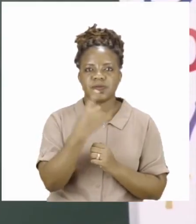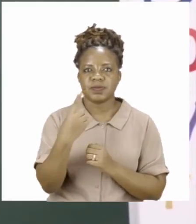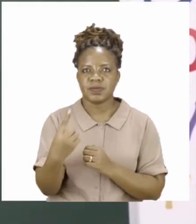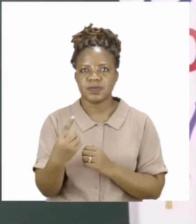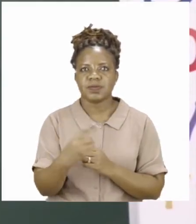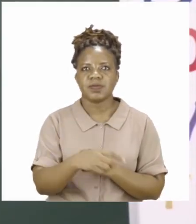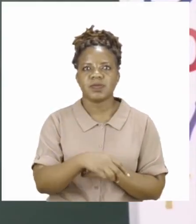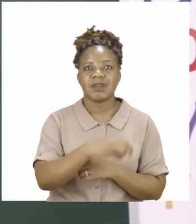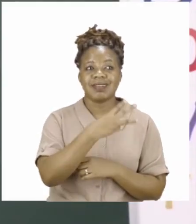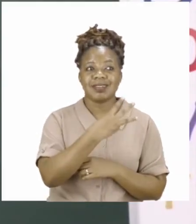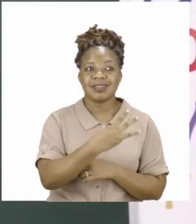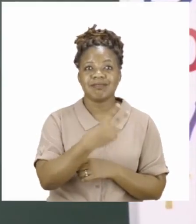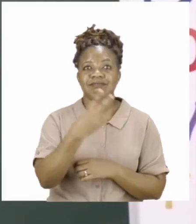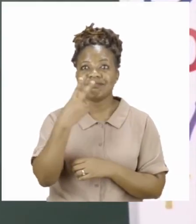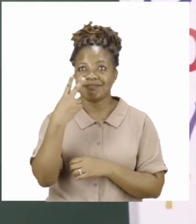31,